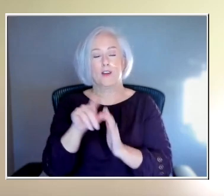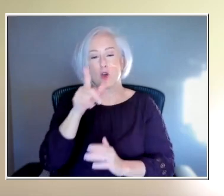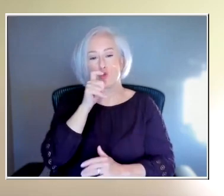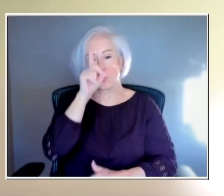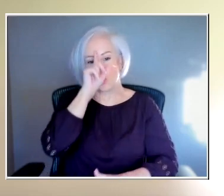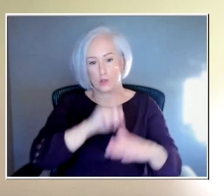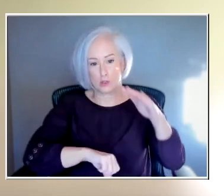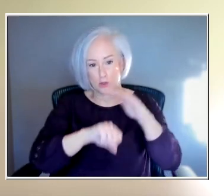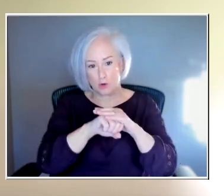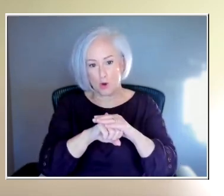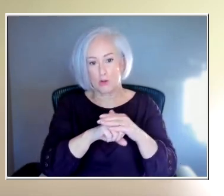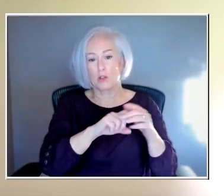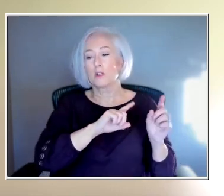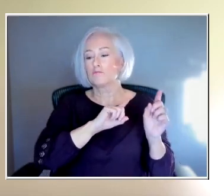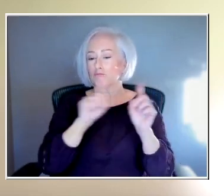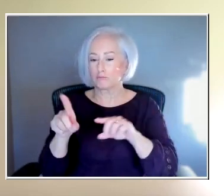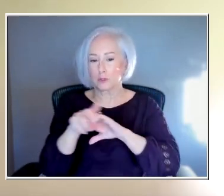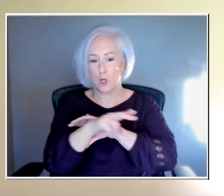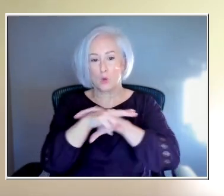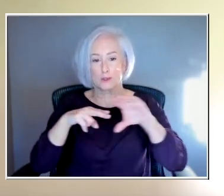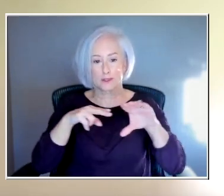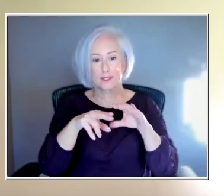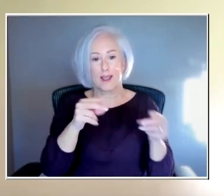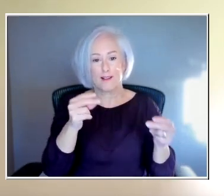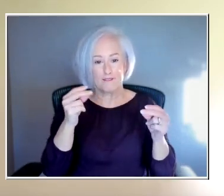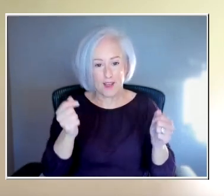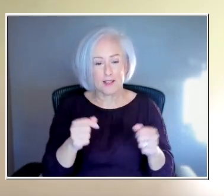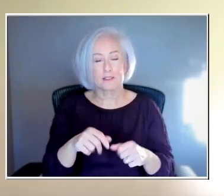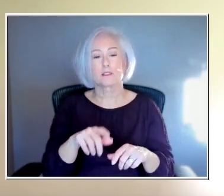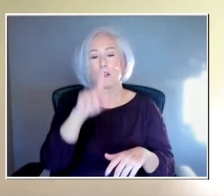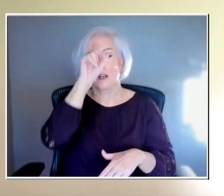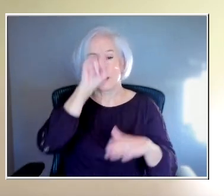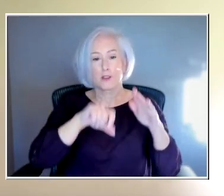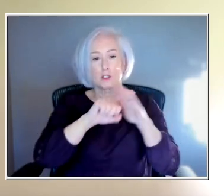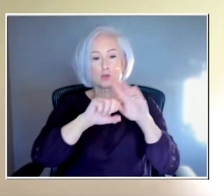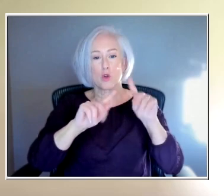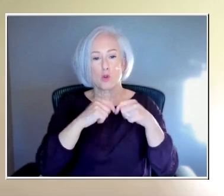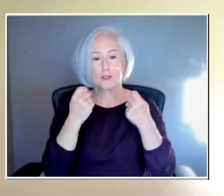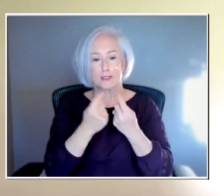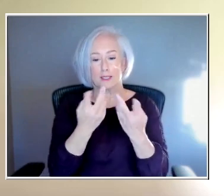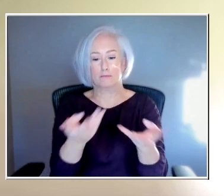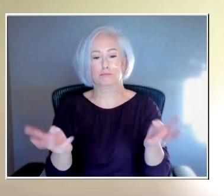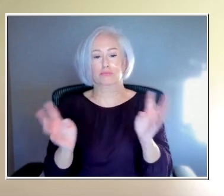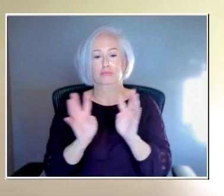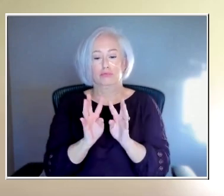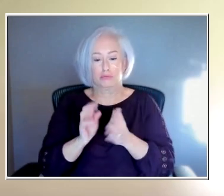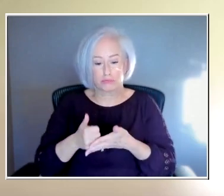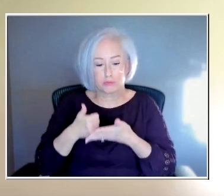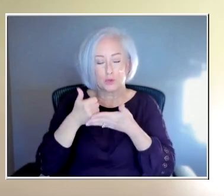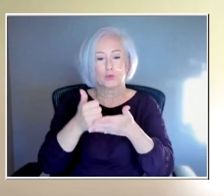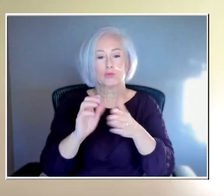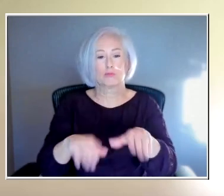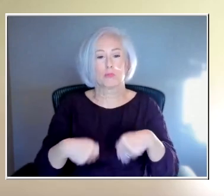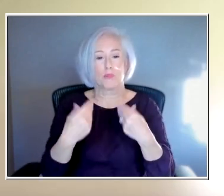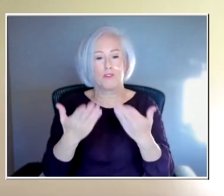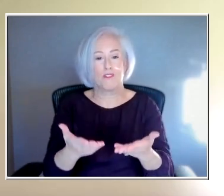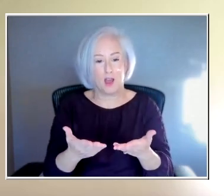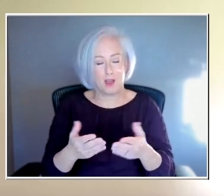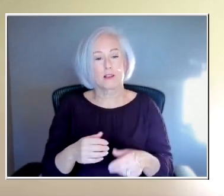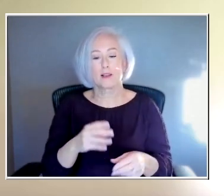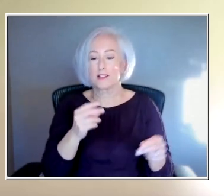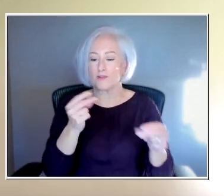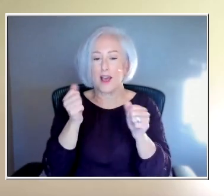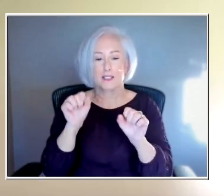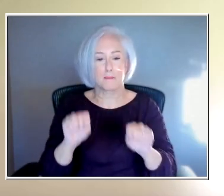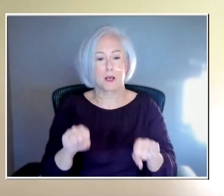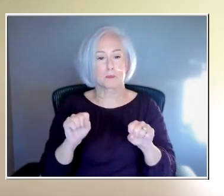scans quickly, get the stroke team evaluate the patient quickly and deliver treatments as quickly as possible.